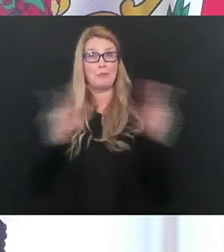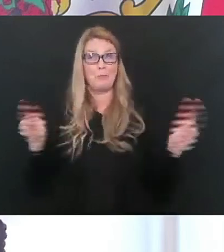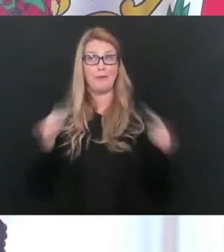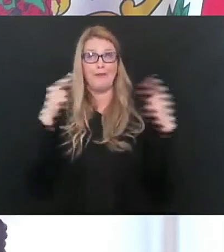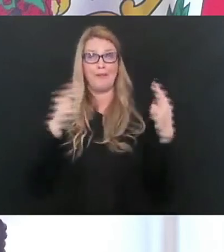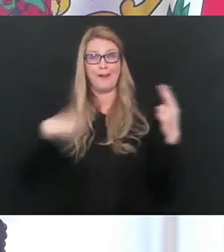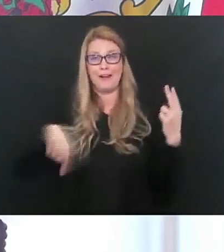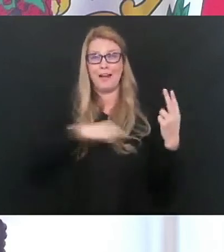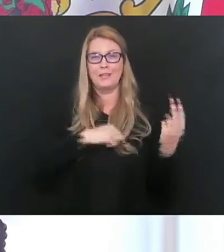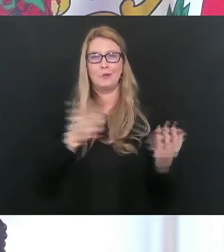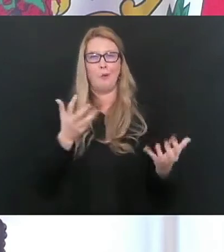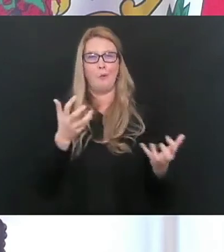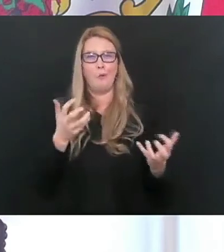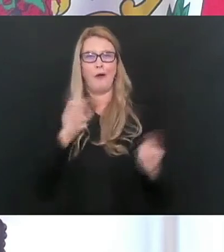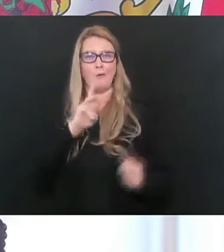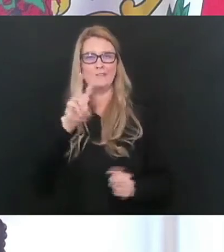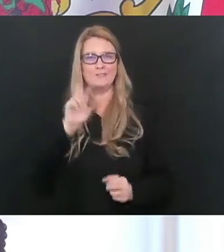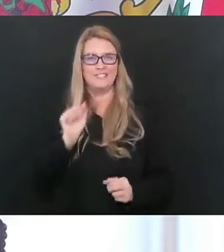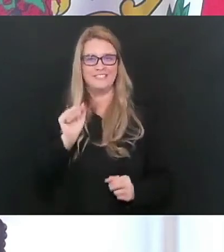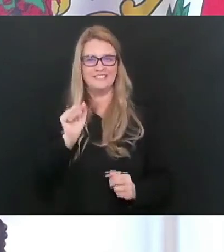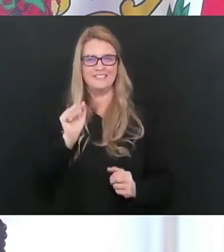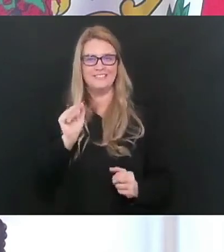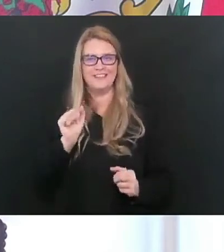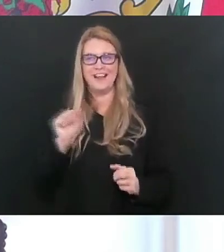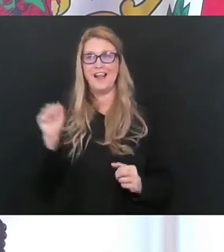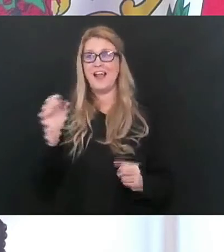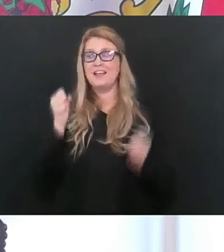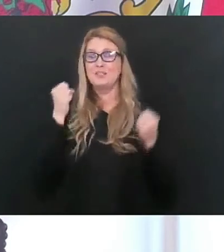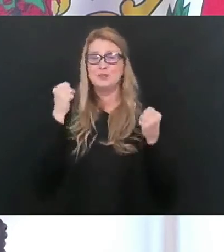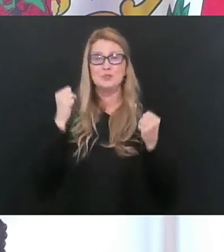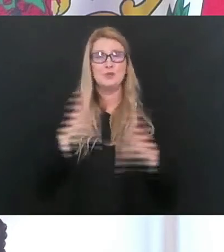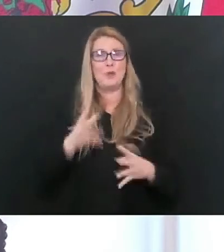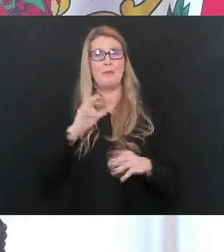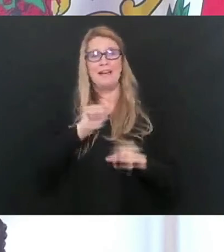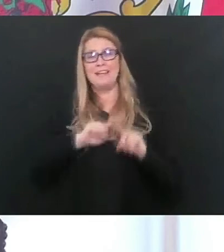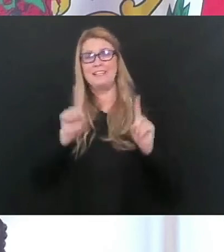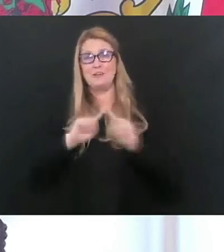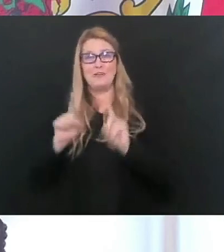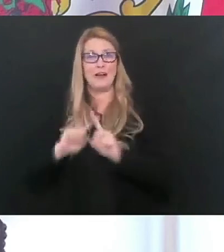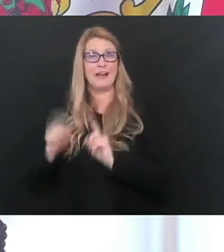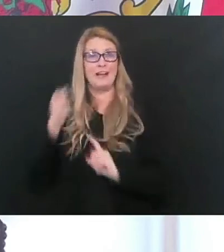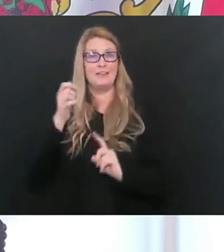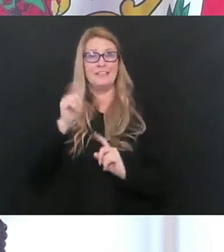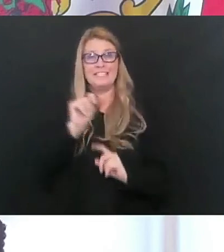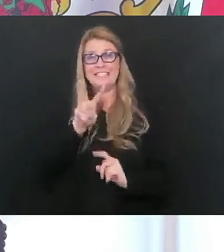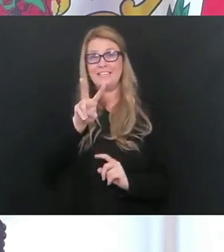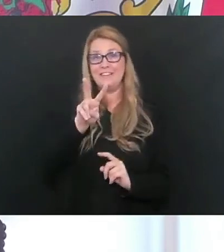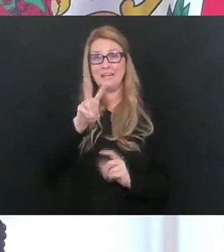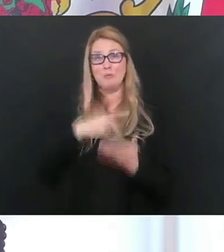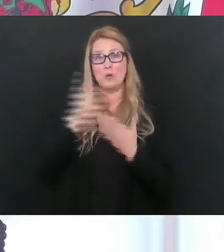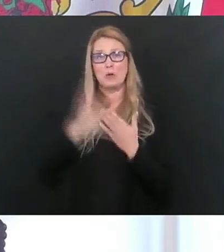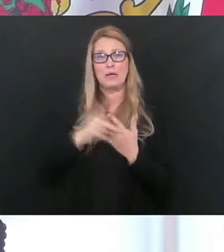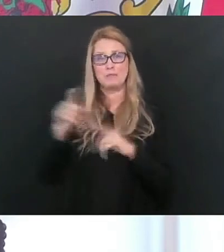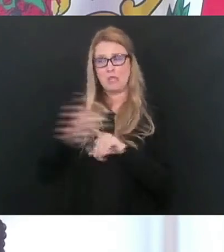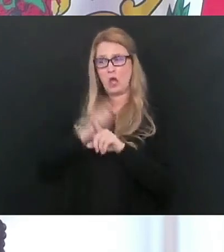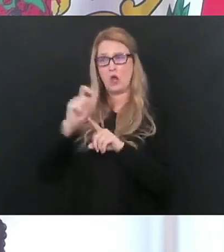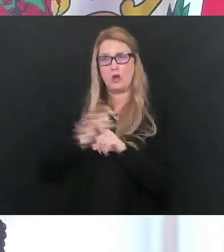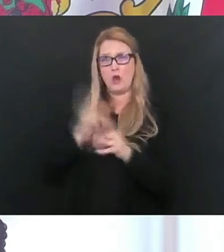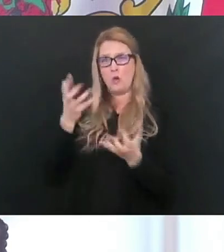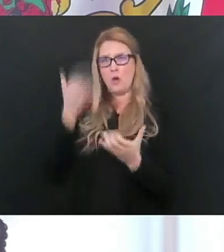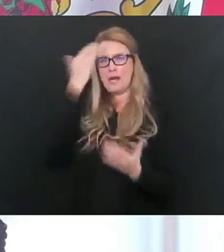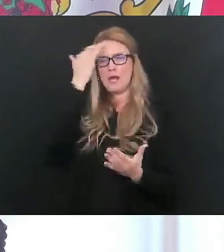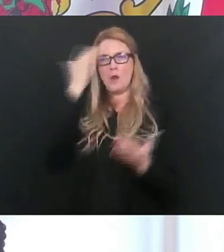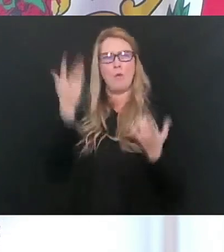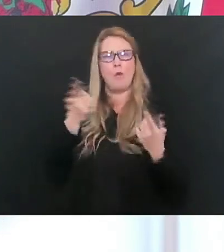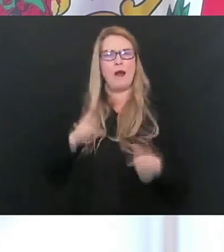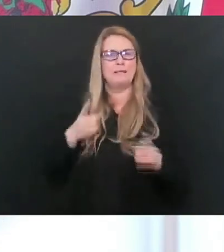is, network after network calls constantly wanting to know about West Virginia. All across the nation,